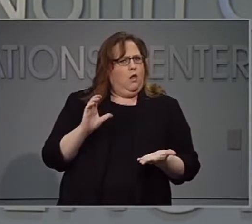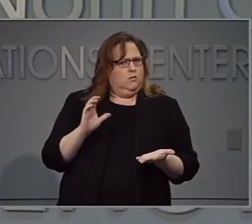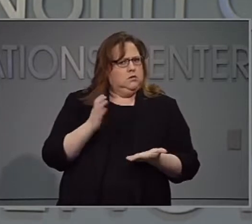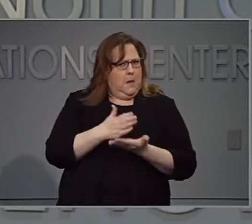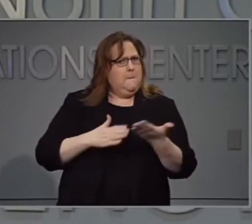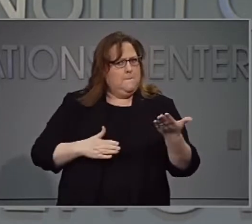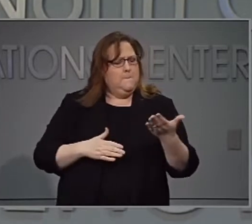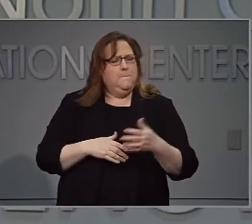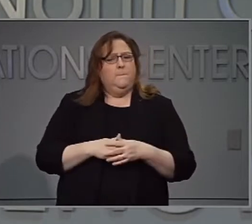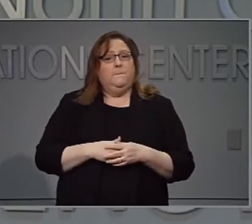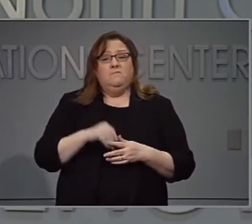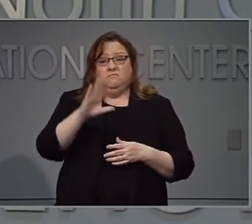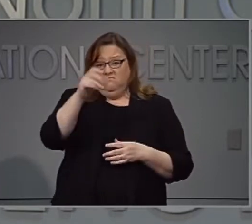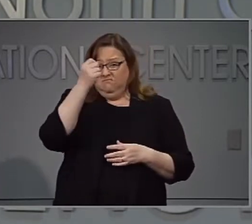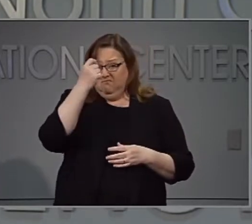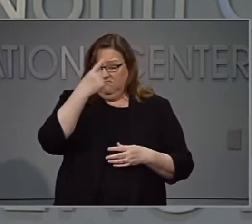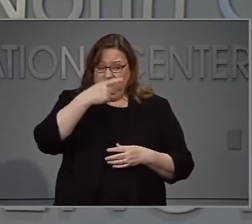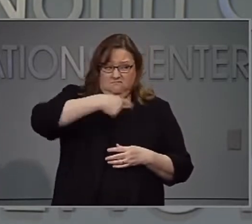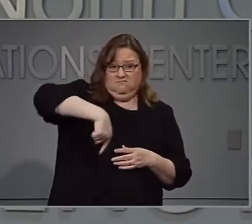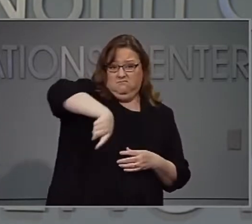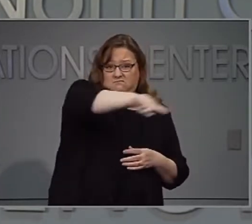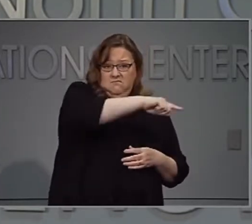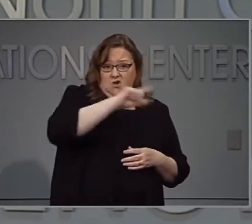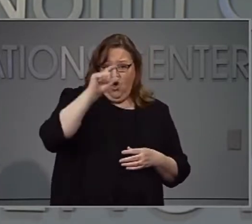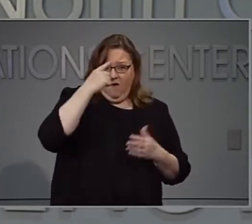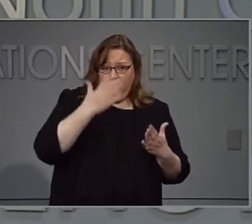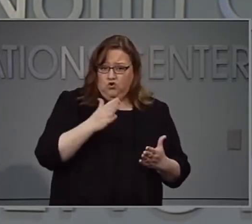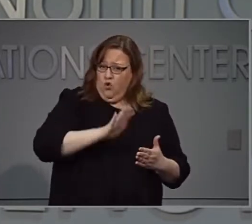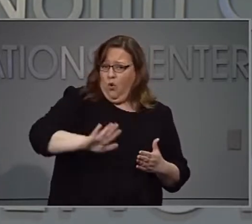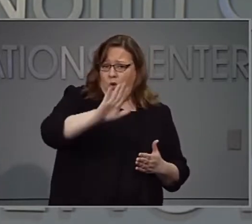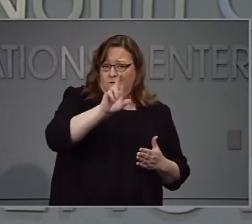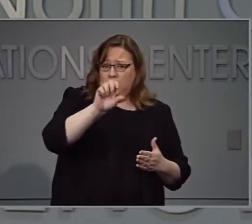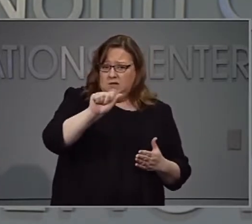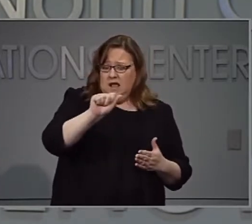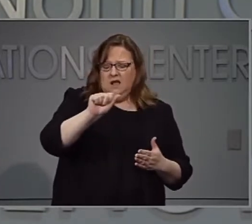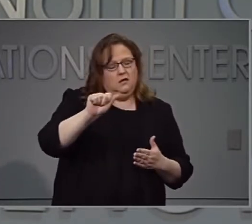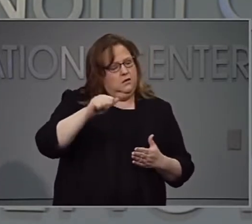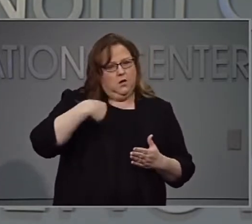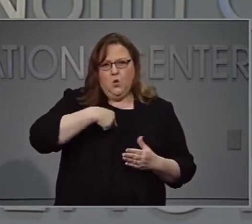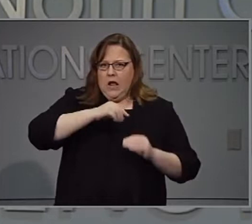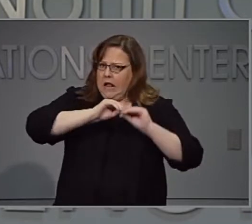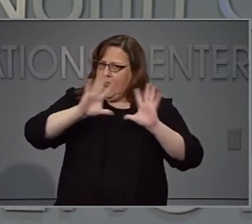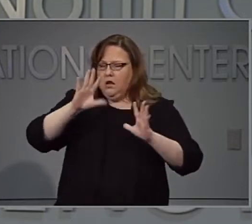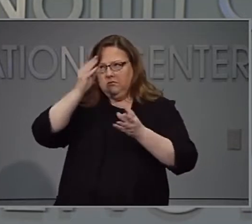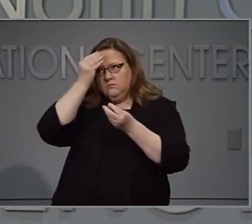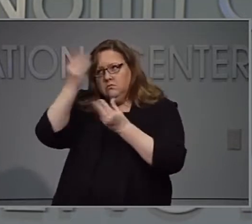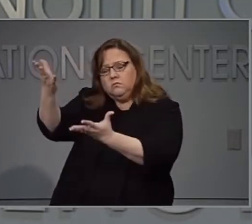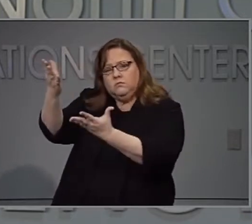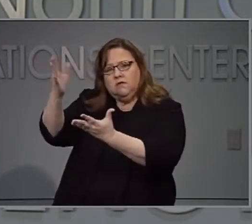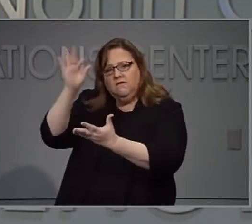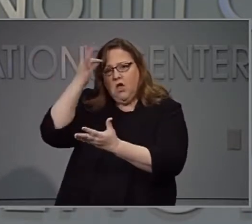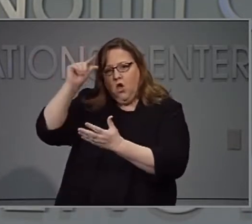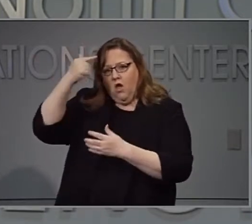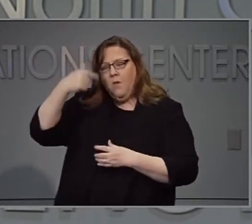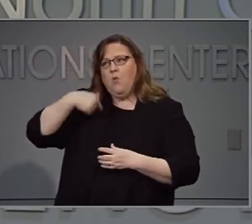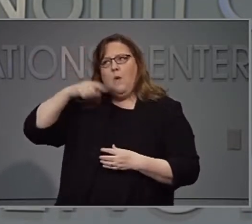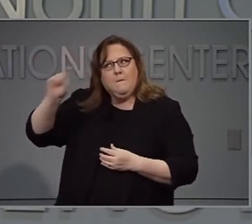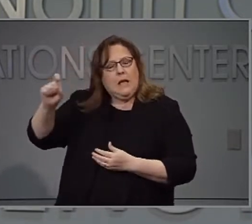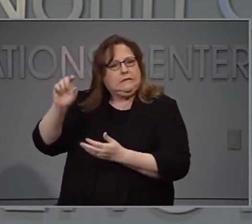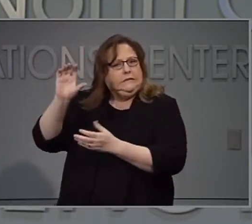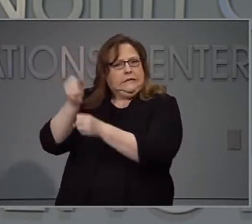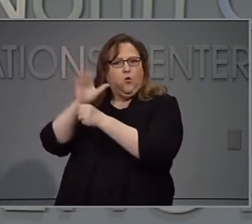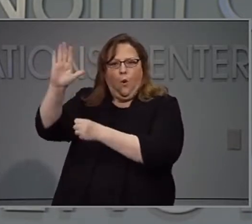been clear. We still need assistance with testing supplies and personal protective